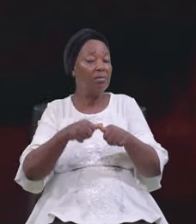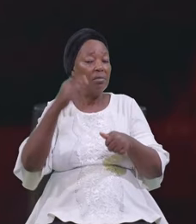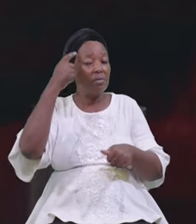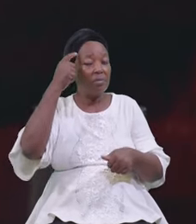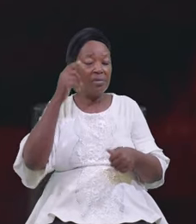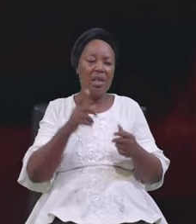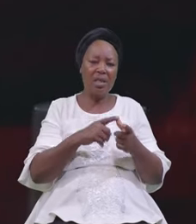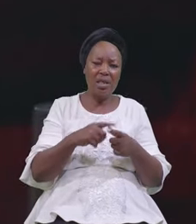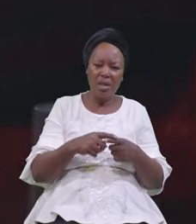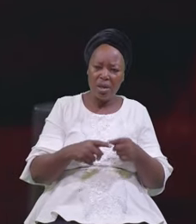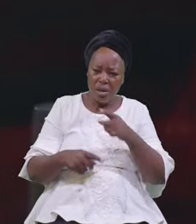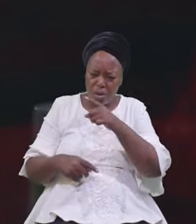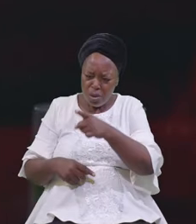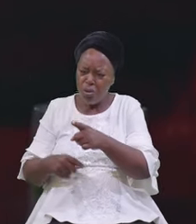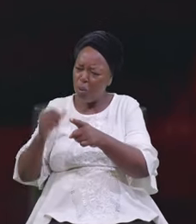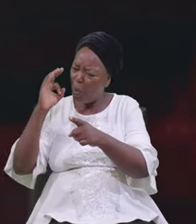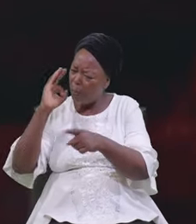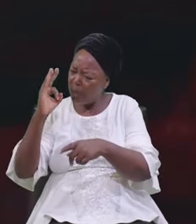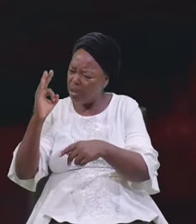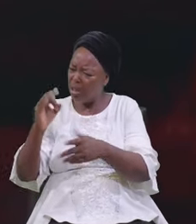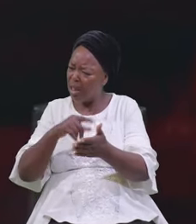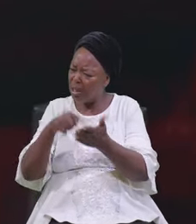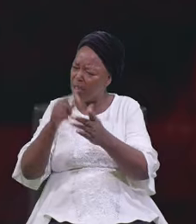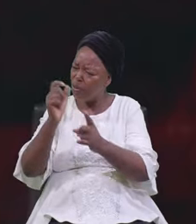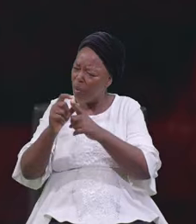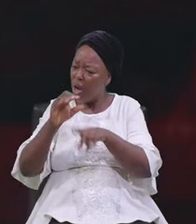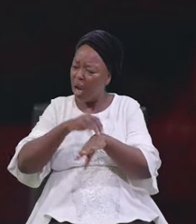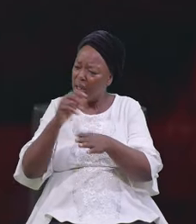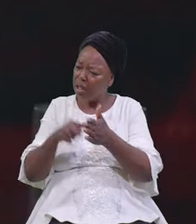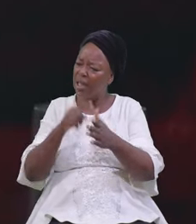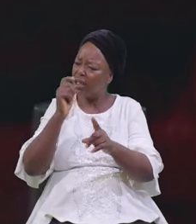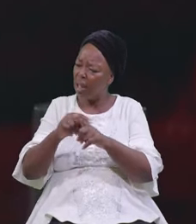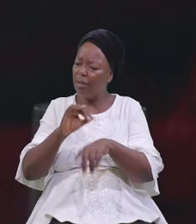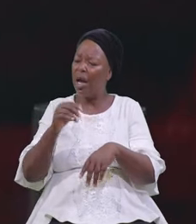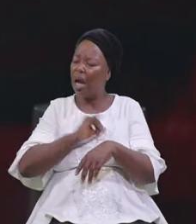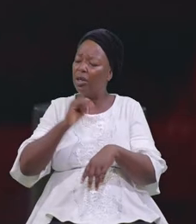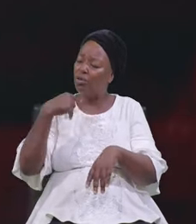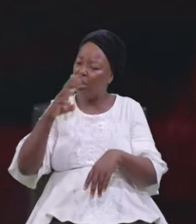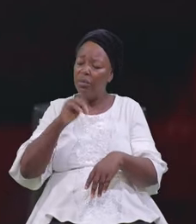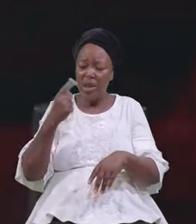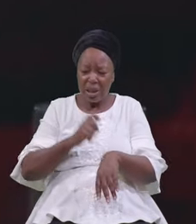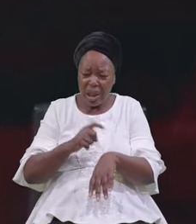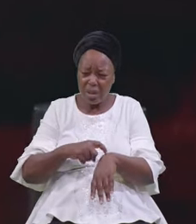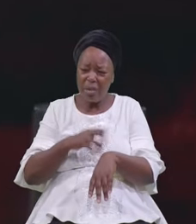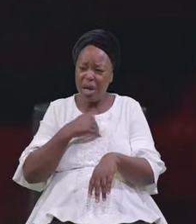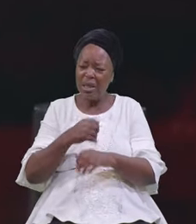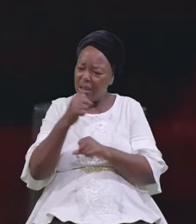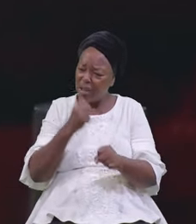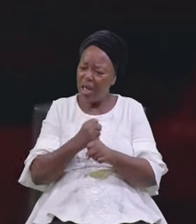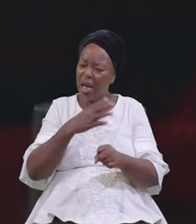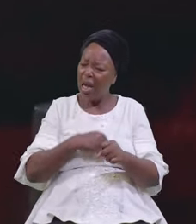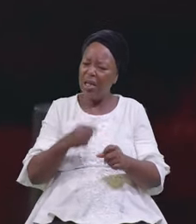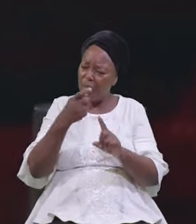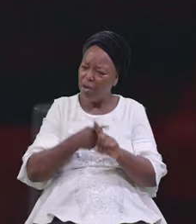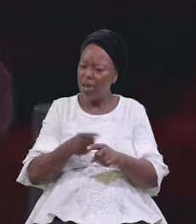what you preached at this time. I mentioned the time. I mentioned the subject. I said, this is what you preached.